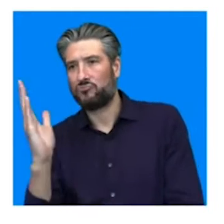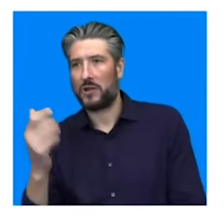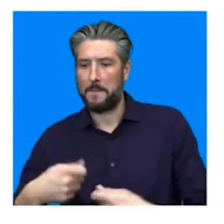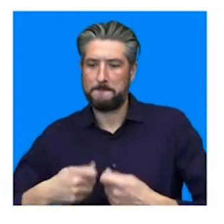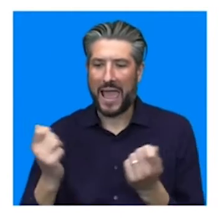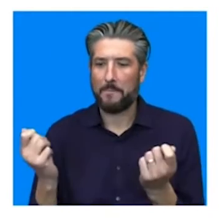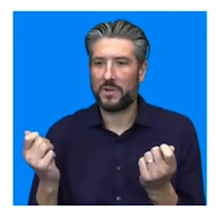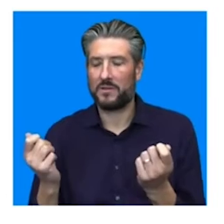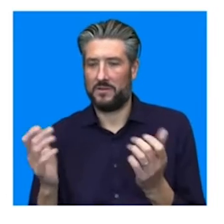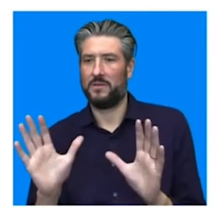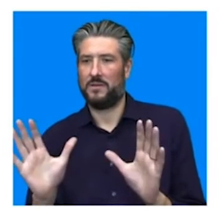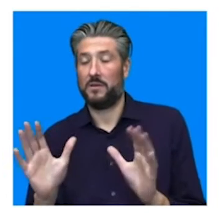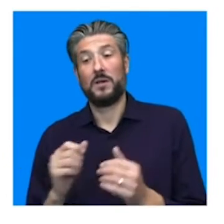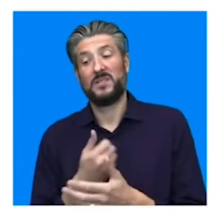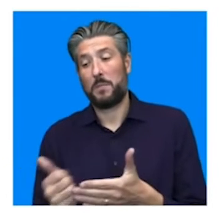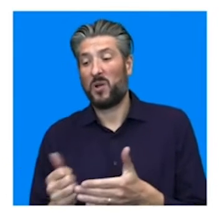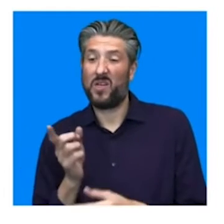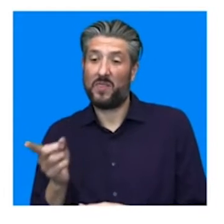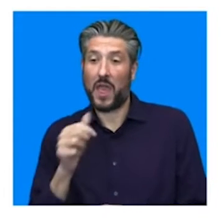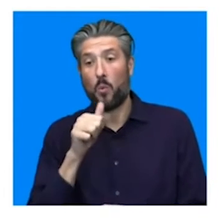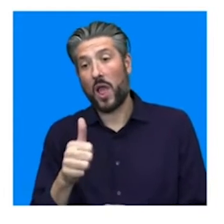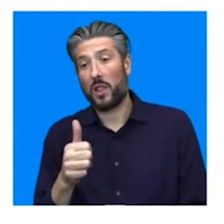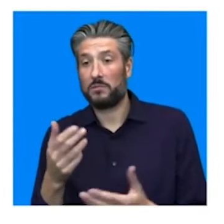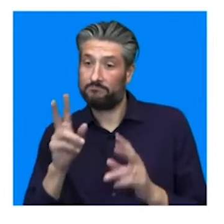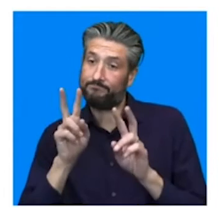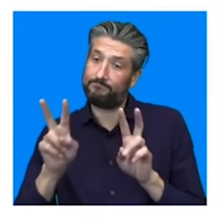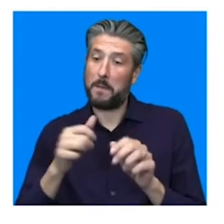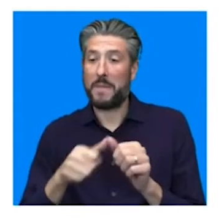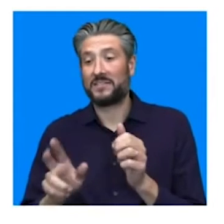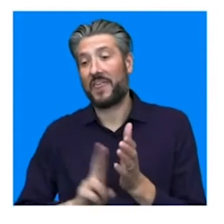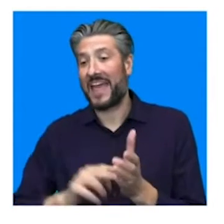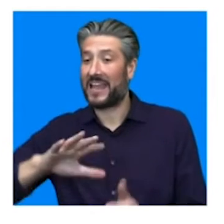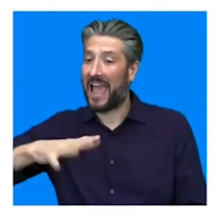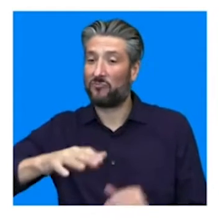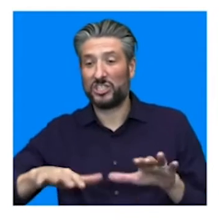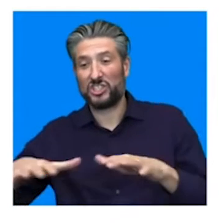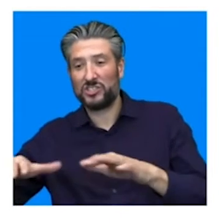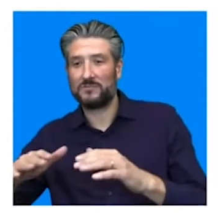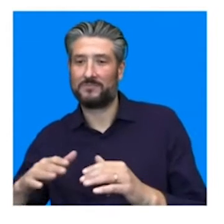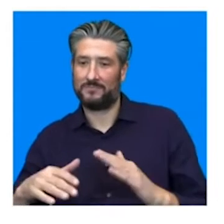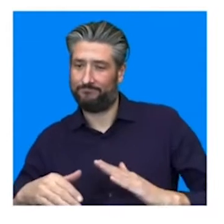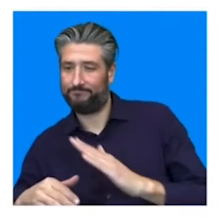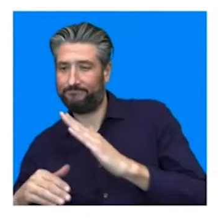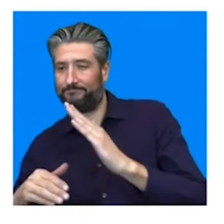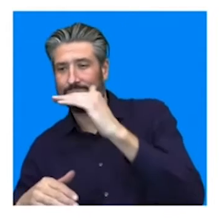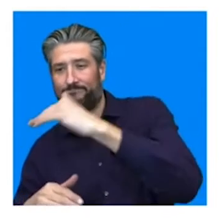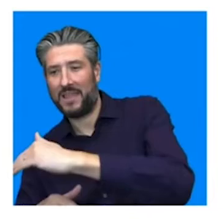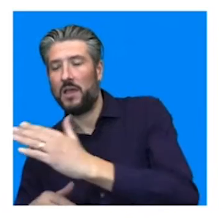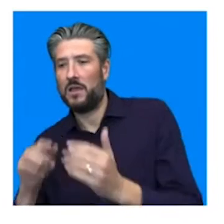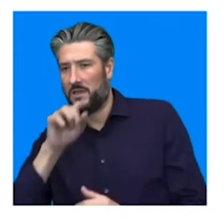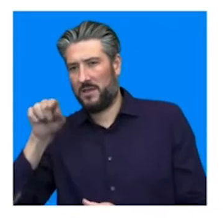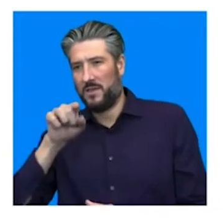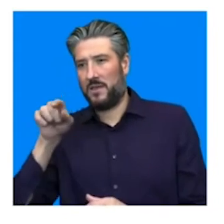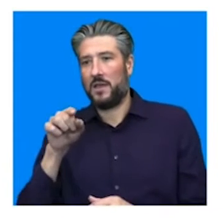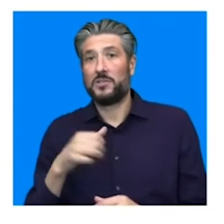posed, they're typically going to have better than average vision. And they're generally going to design it so that at least they can see it